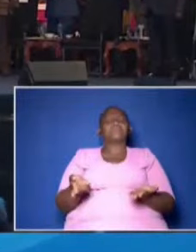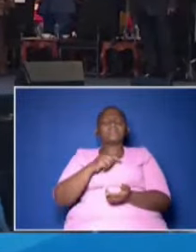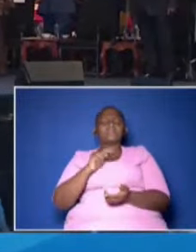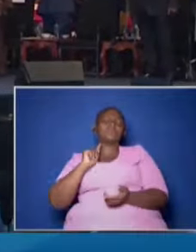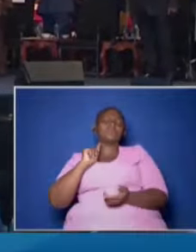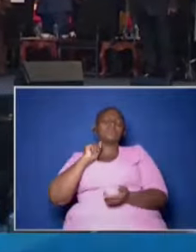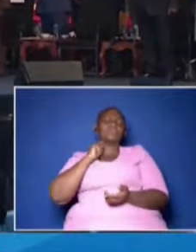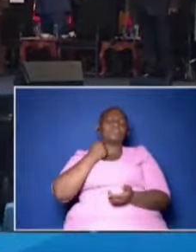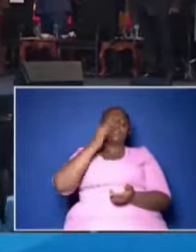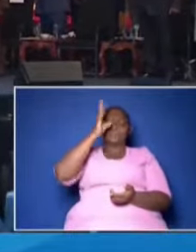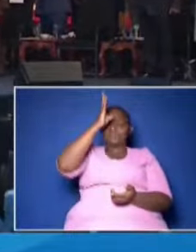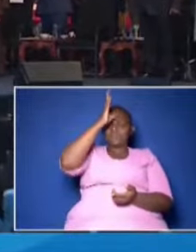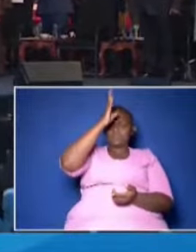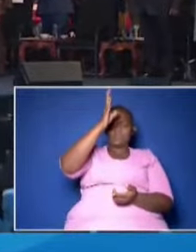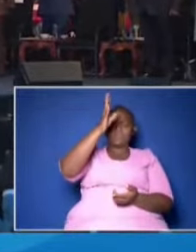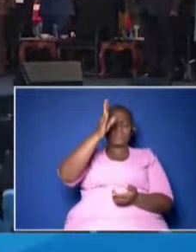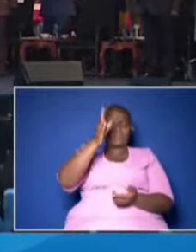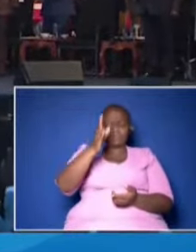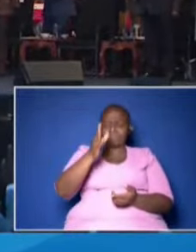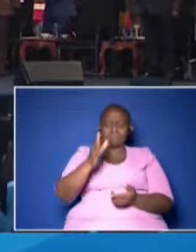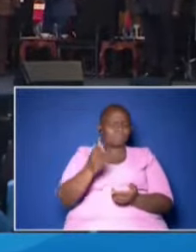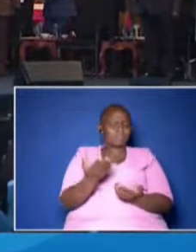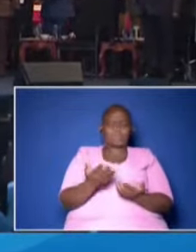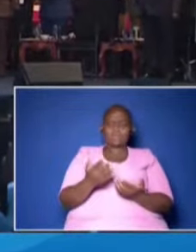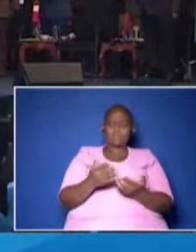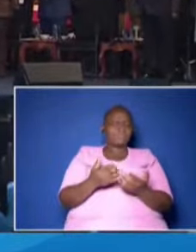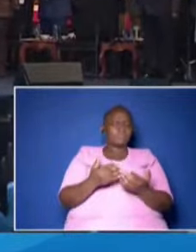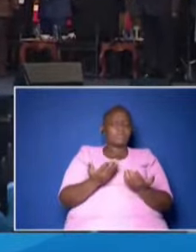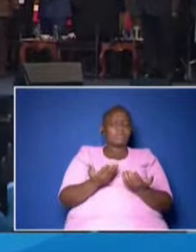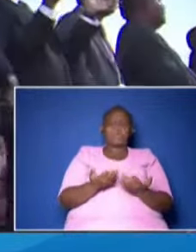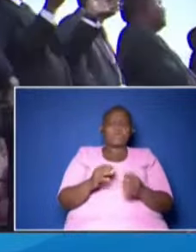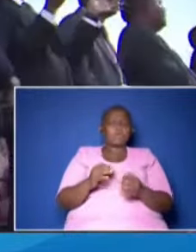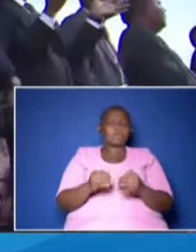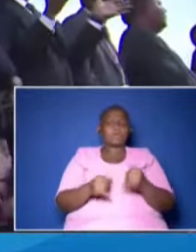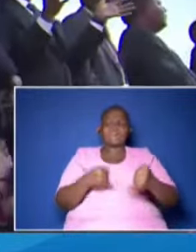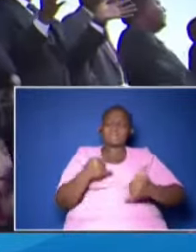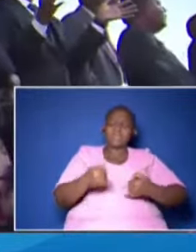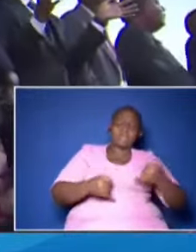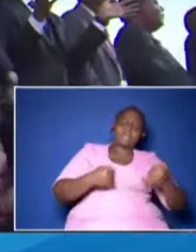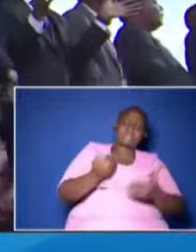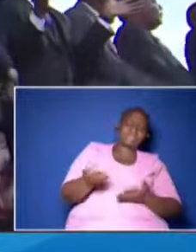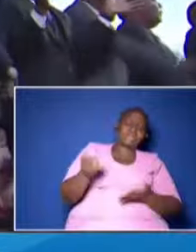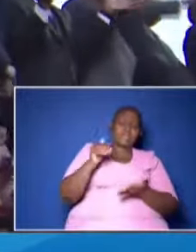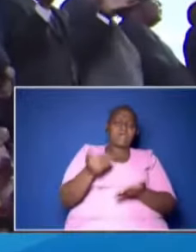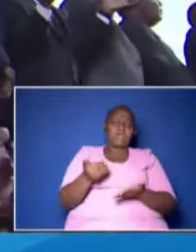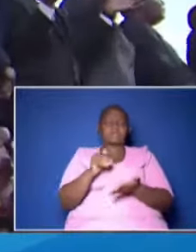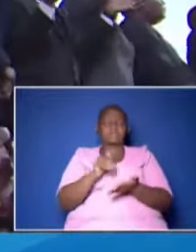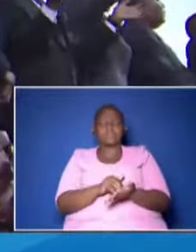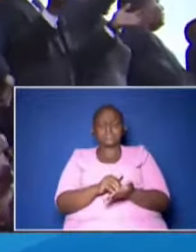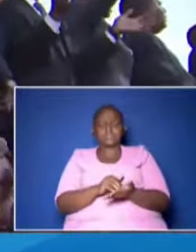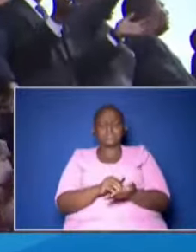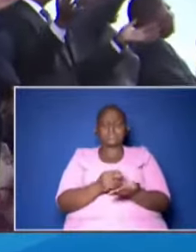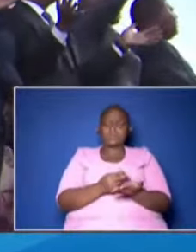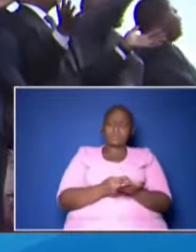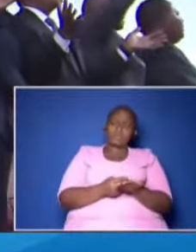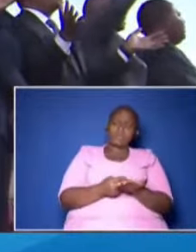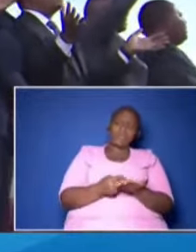father revive us once again every voice lifted Holy